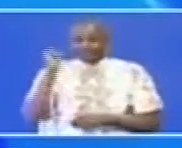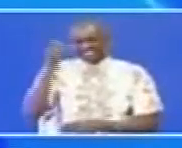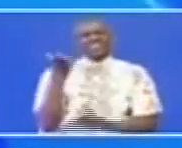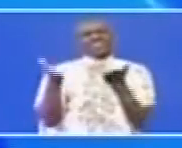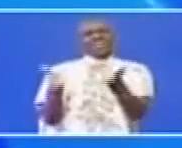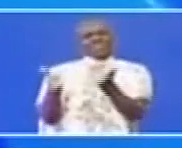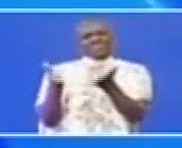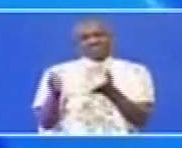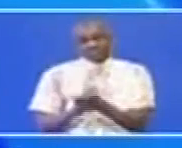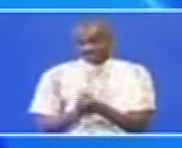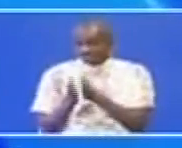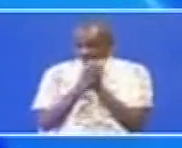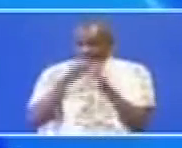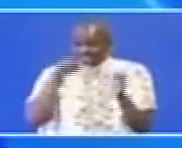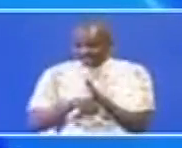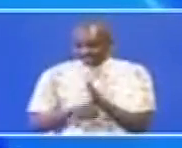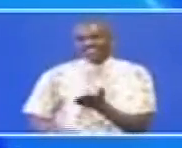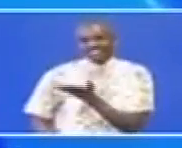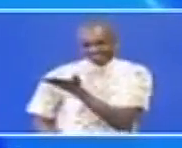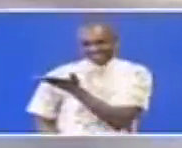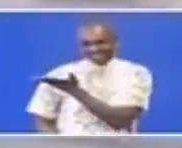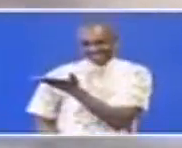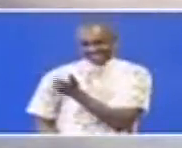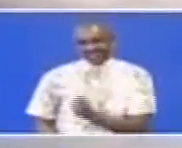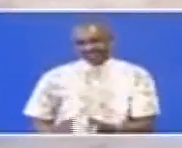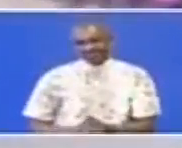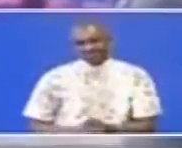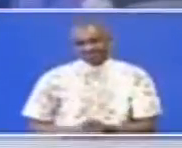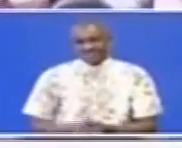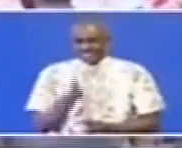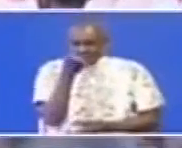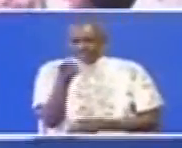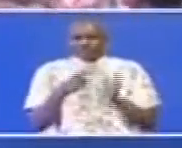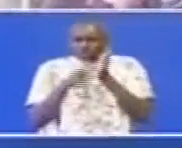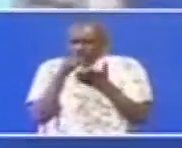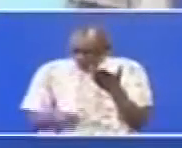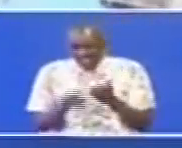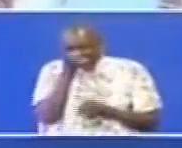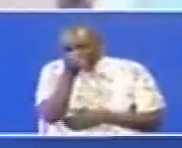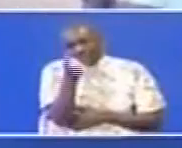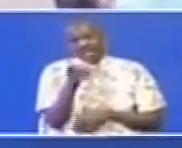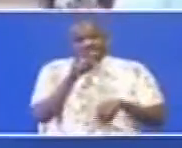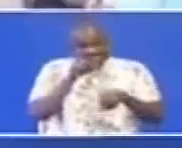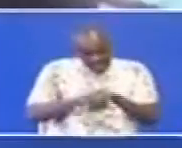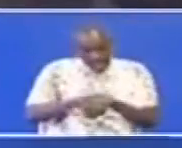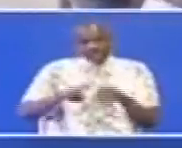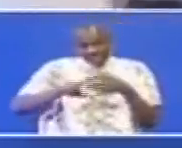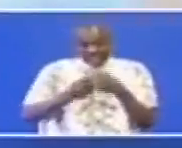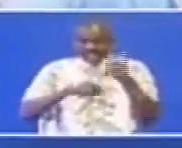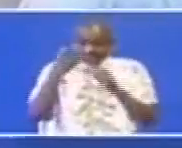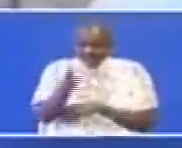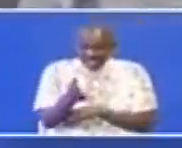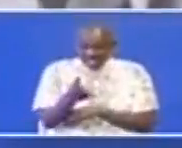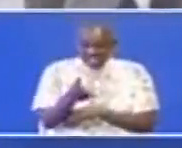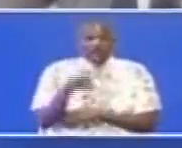of state. Trixingado with the details. The short-lived show of scorn happened at the beginning of the event when Mombasa